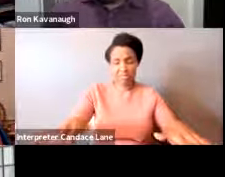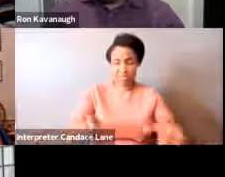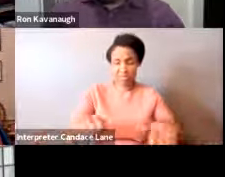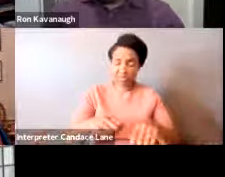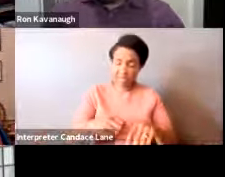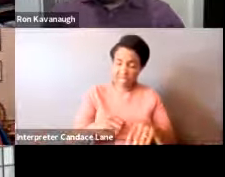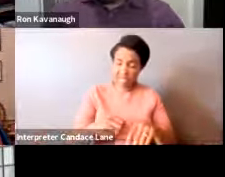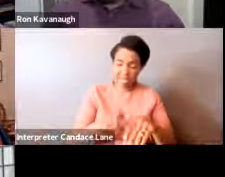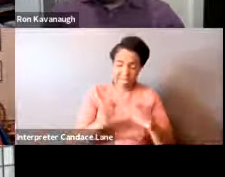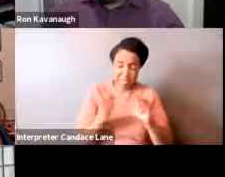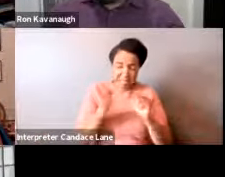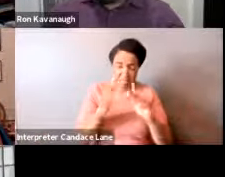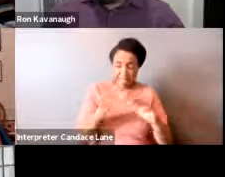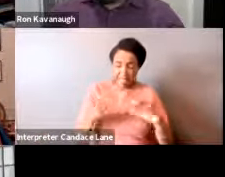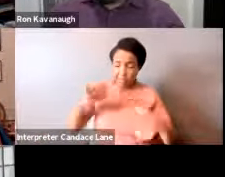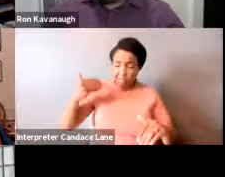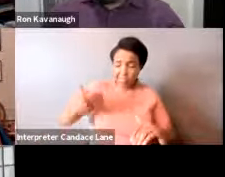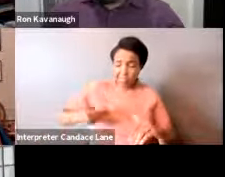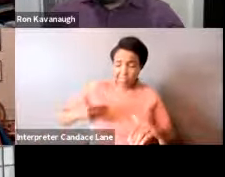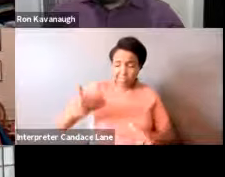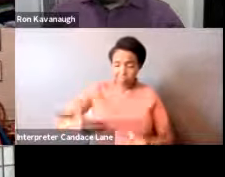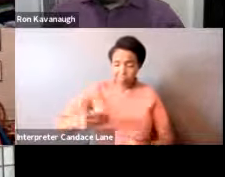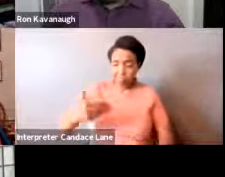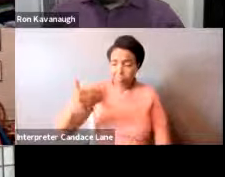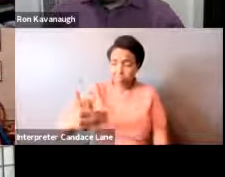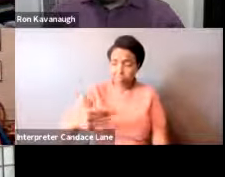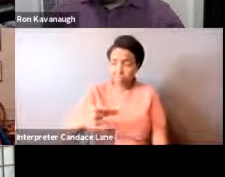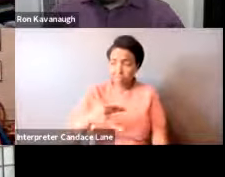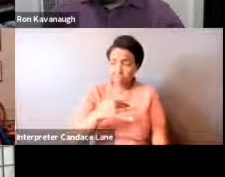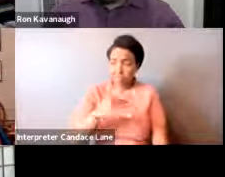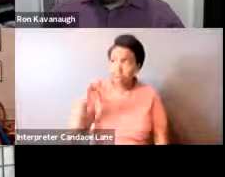the heart steadily beats as the sirens